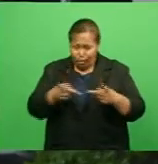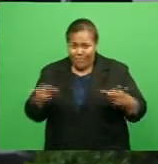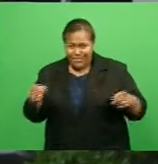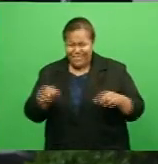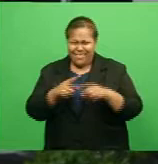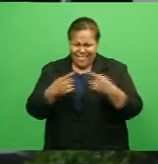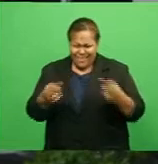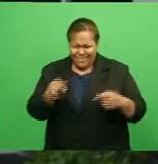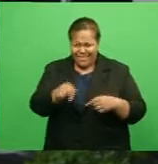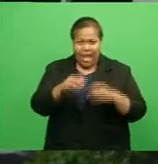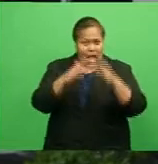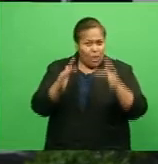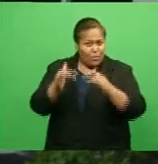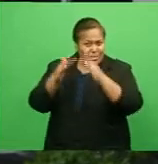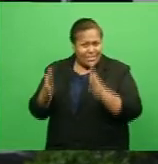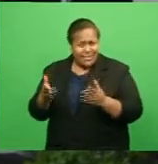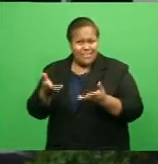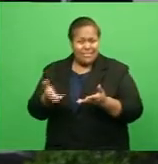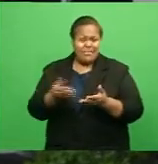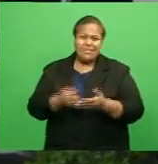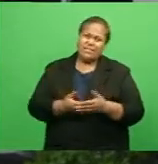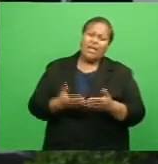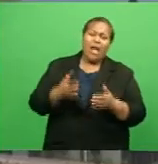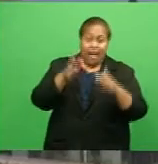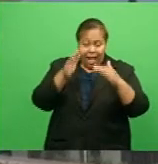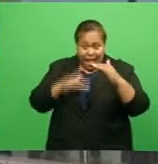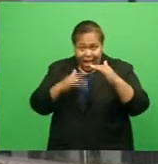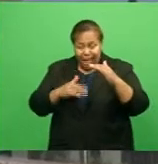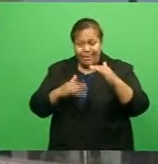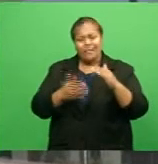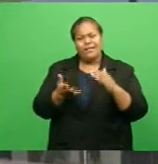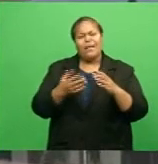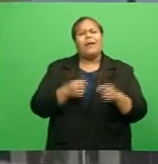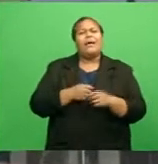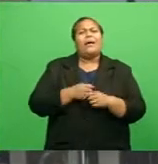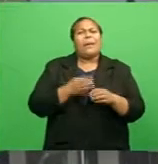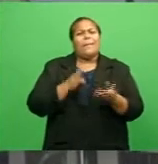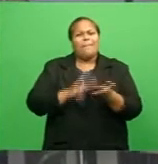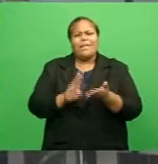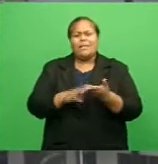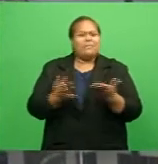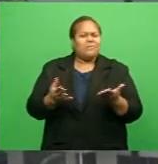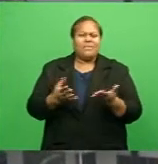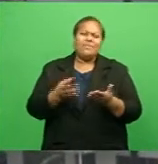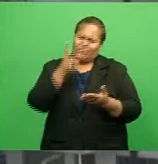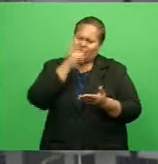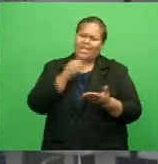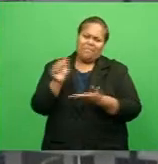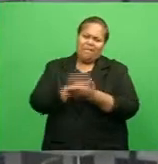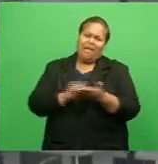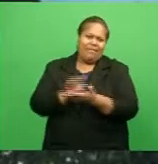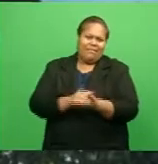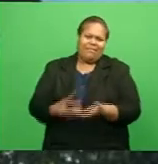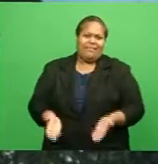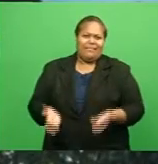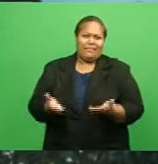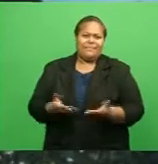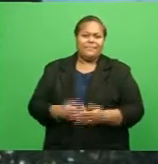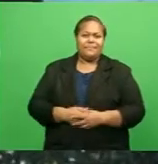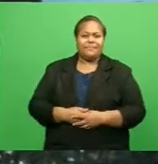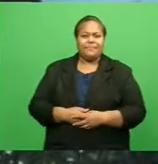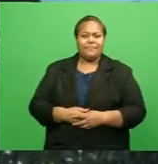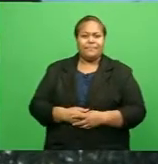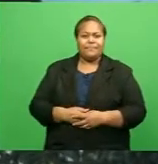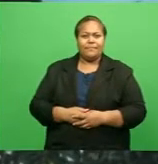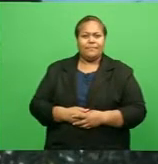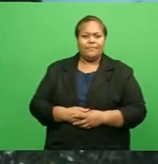millions, normal residential properties, the values have not greatly affected for this period. Dr. Hassan